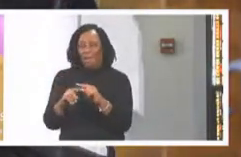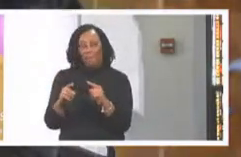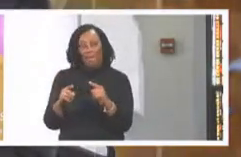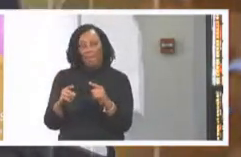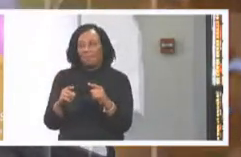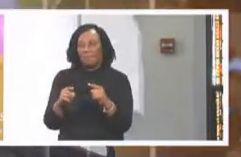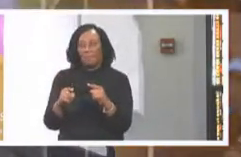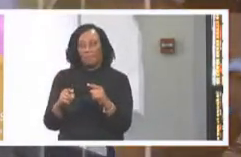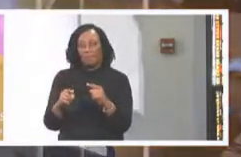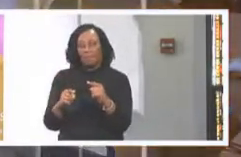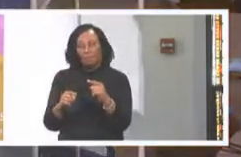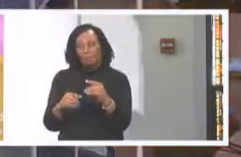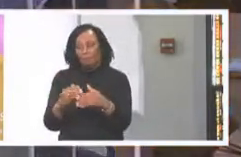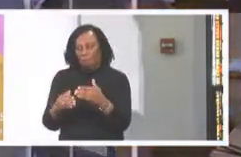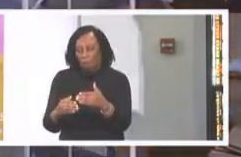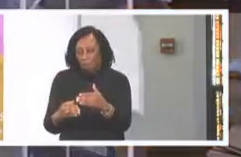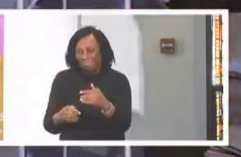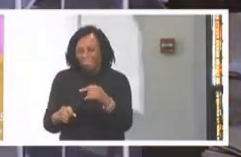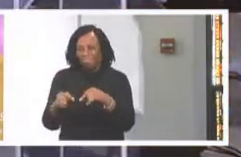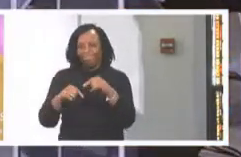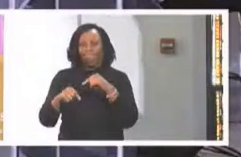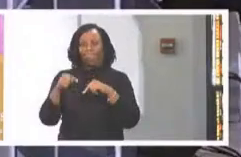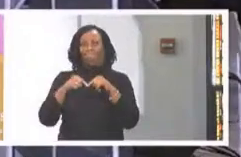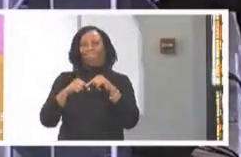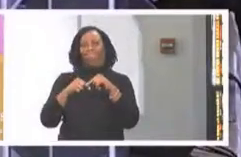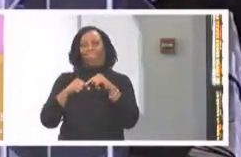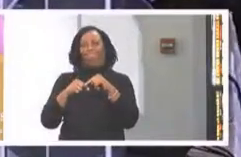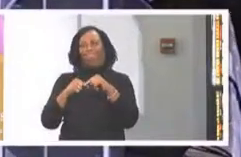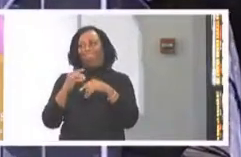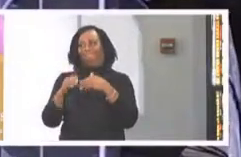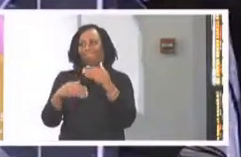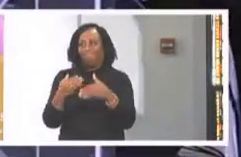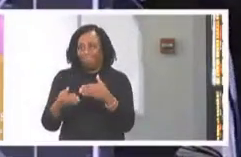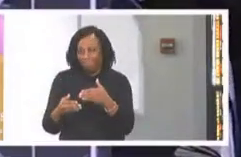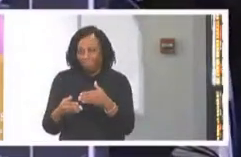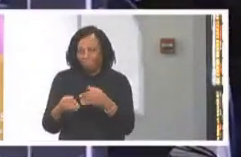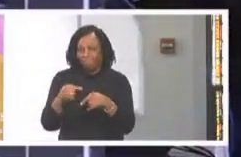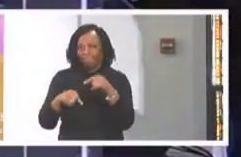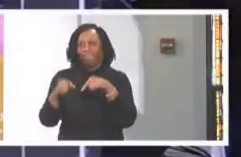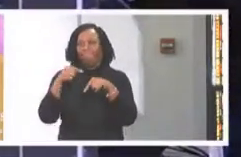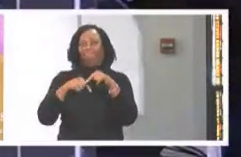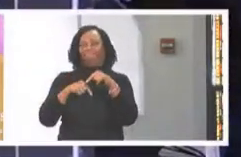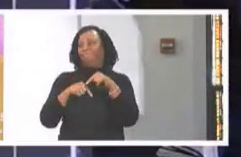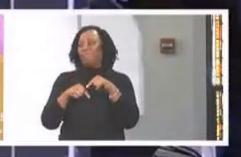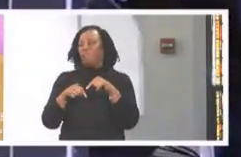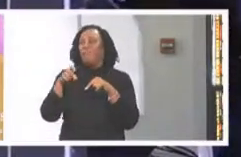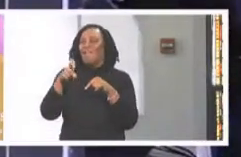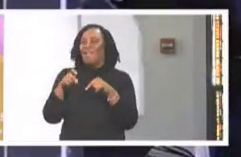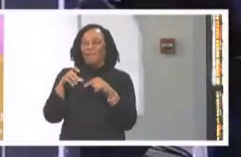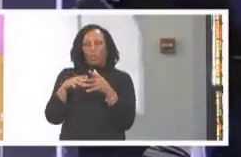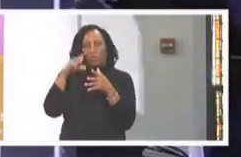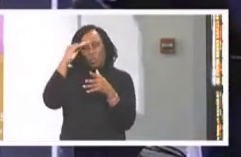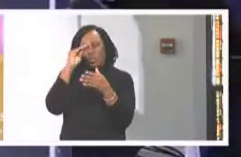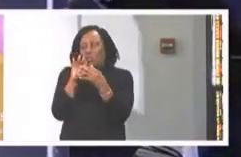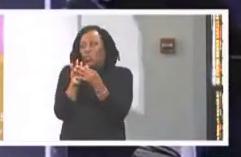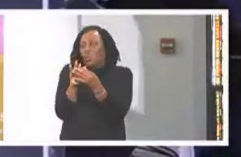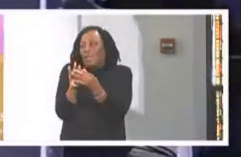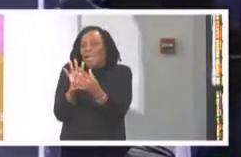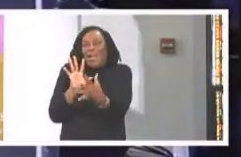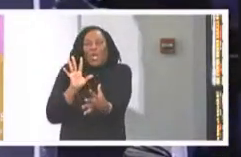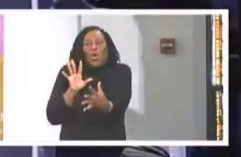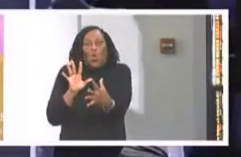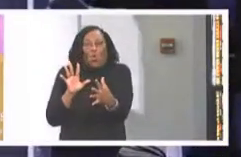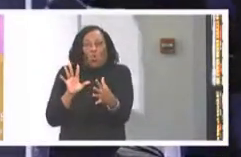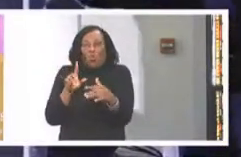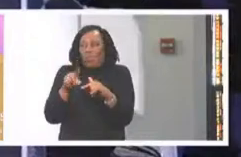things we just have to learn to let go. Let them go. We're never going to change them because you can't